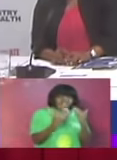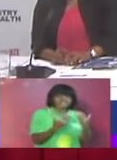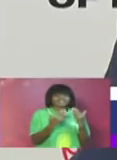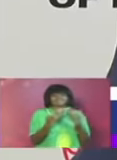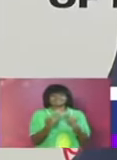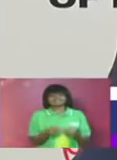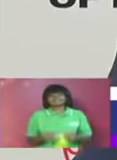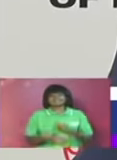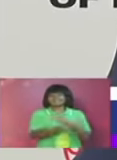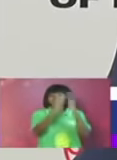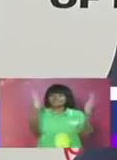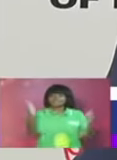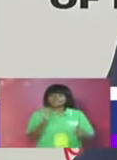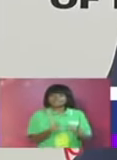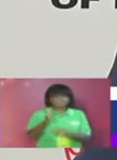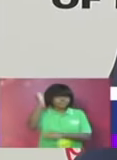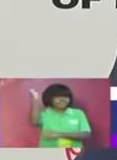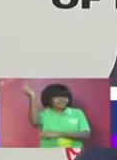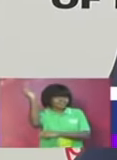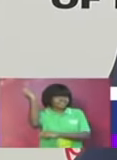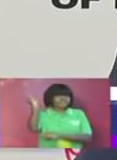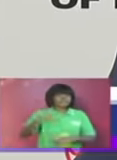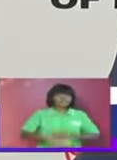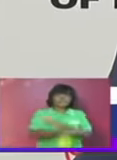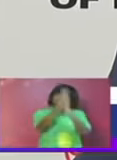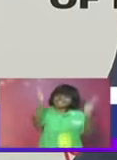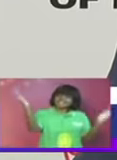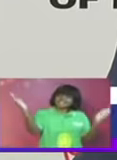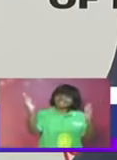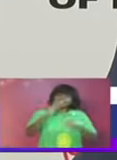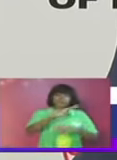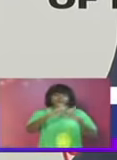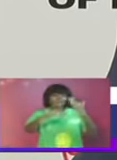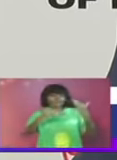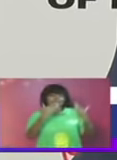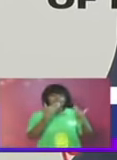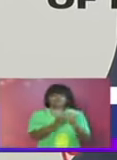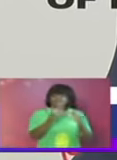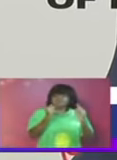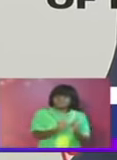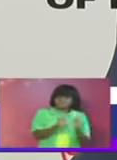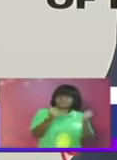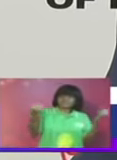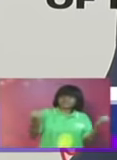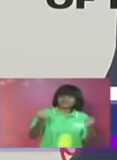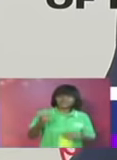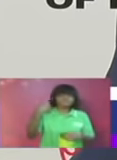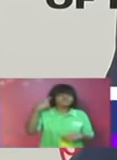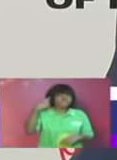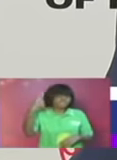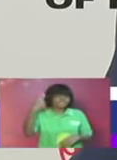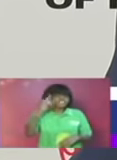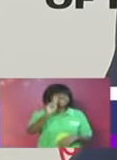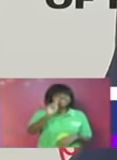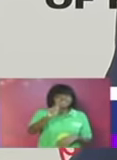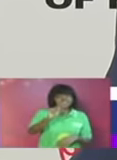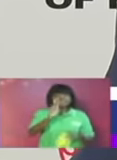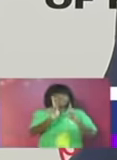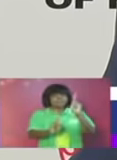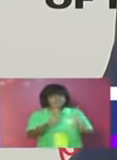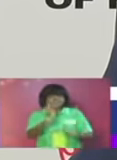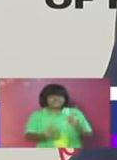Tobago. Good morning to members of the media. Nice to be with you on this morning, Saturday, the 7th of August. Good